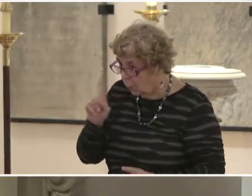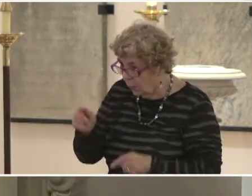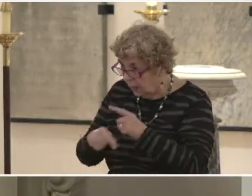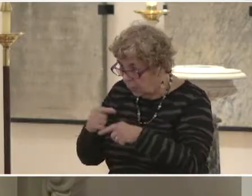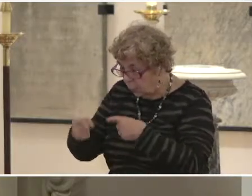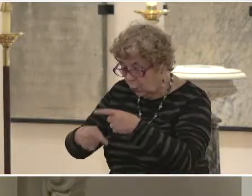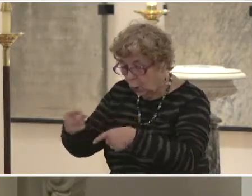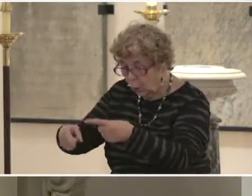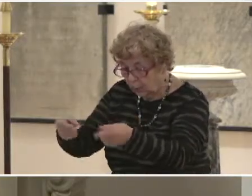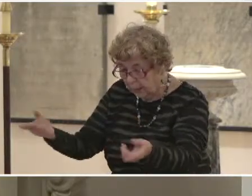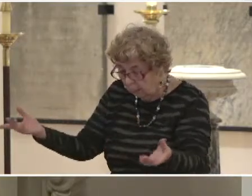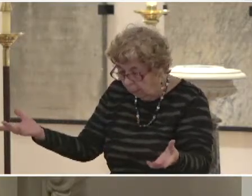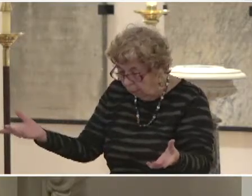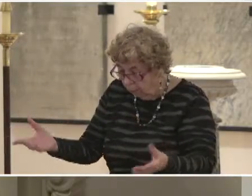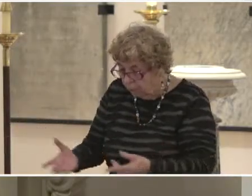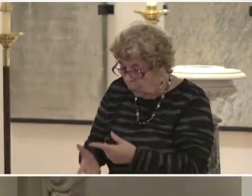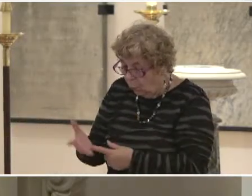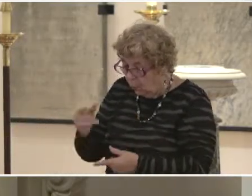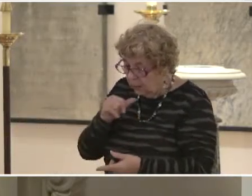faith can be a struggle?